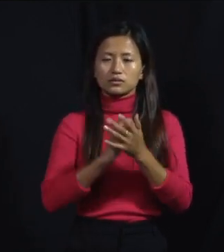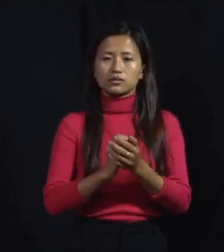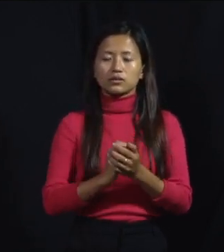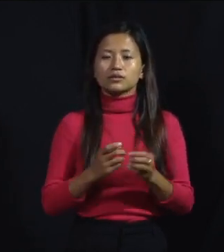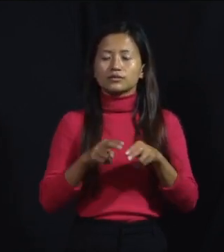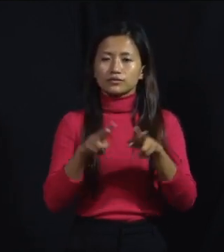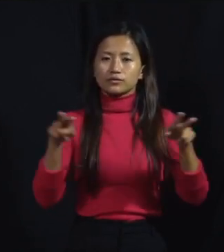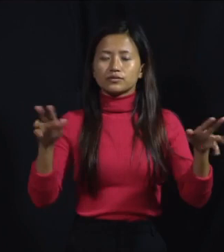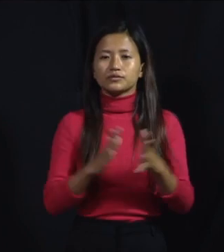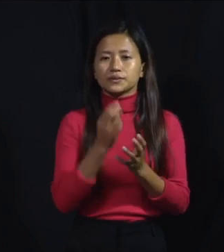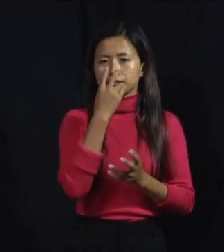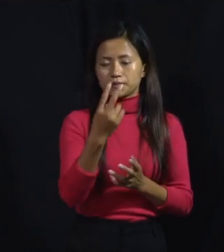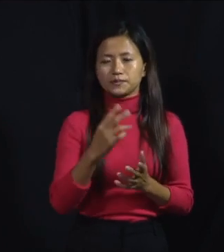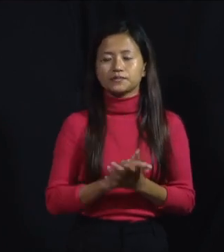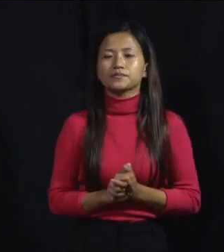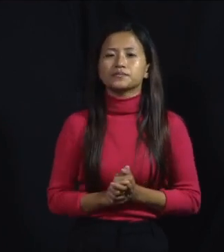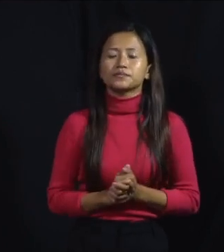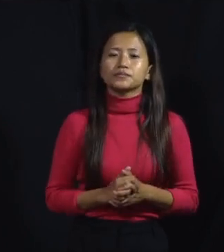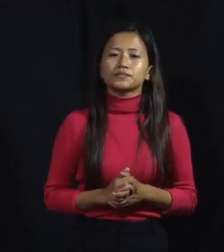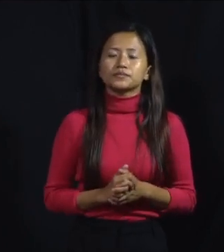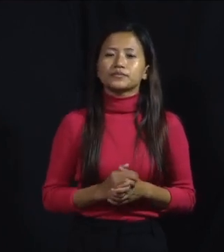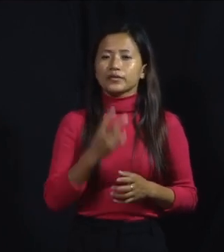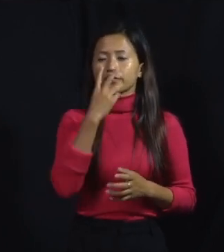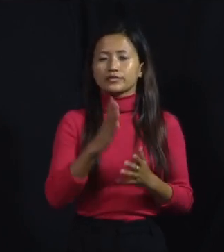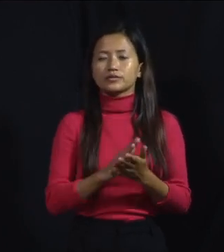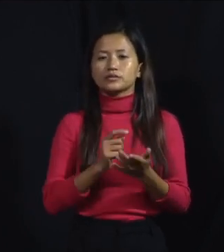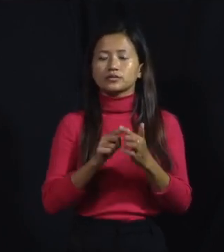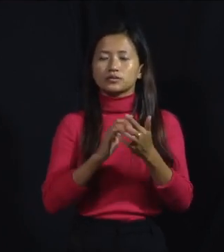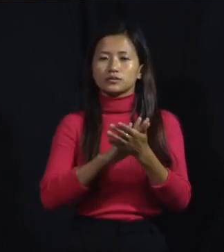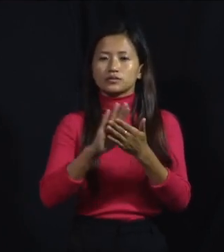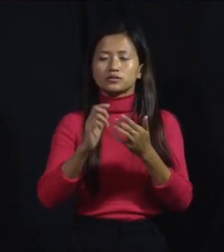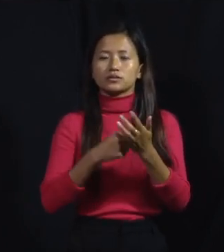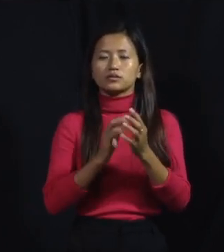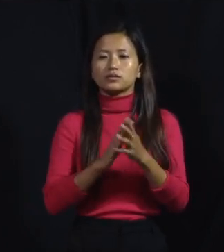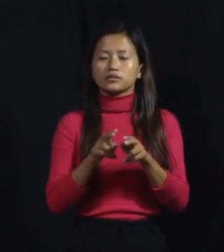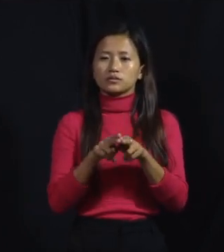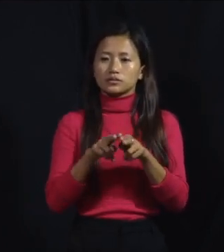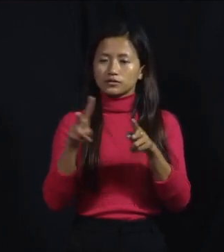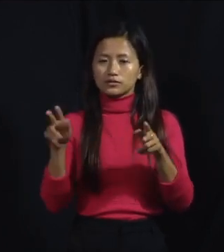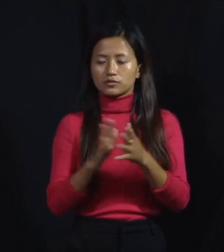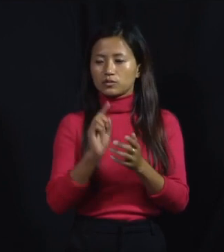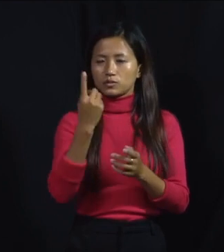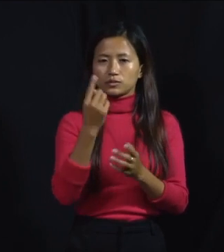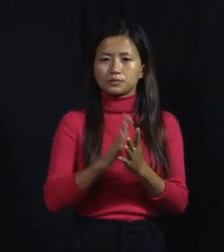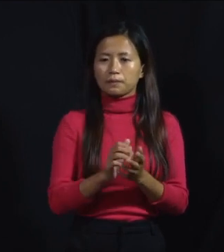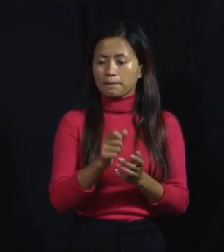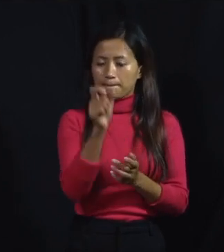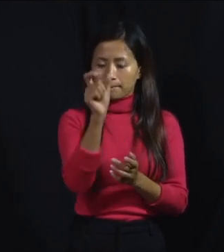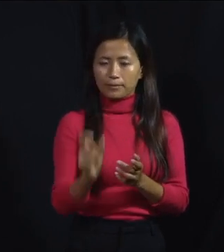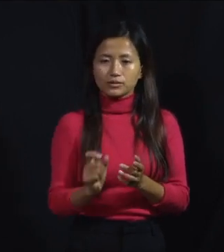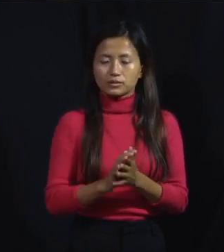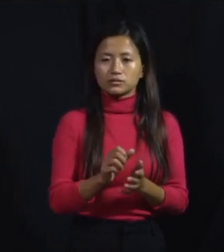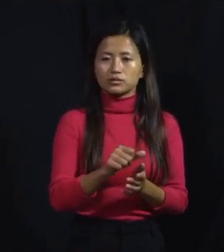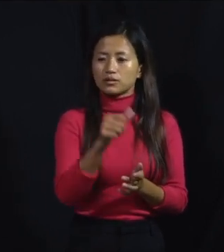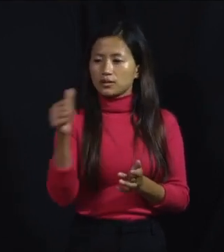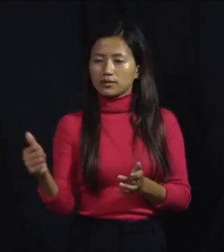have given different views, okay, and the views, the theories will differ from one person to another. But we must